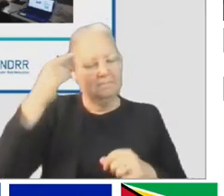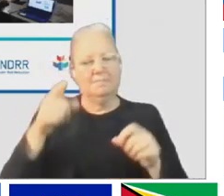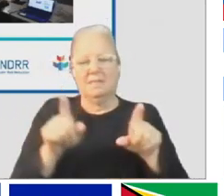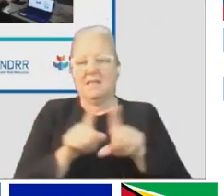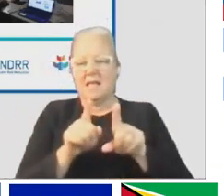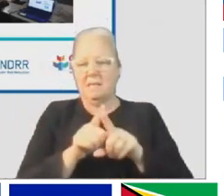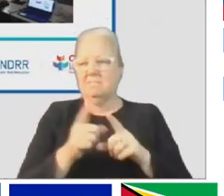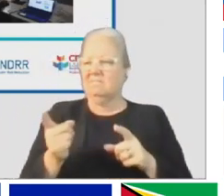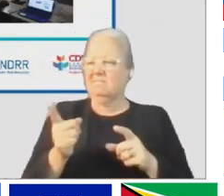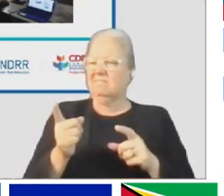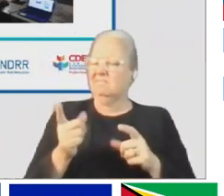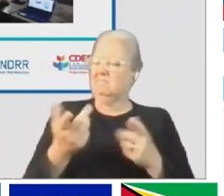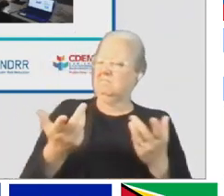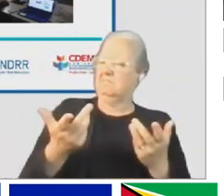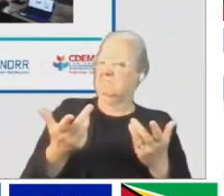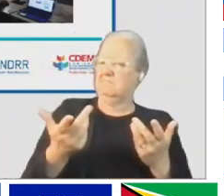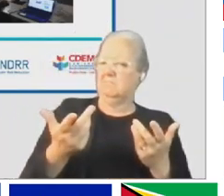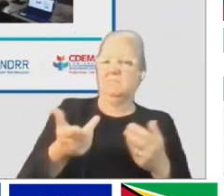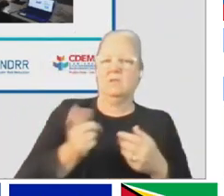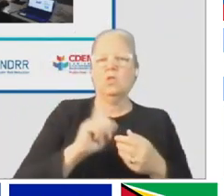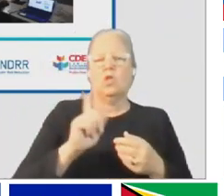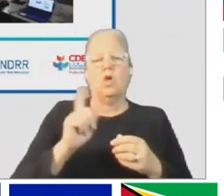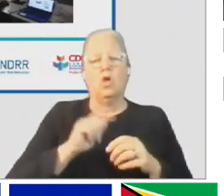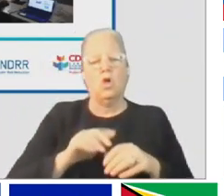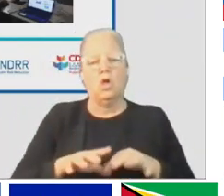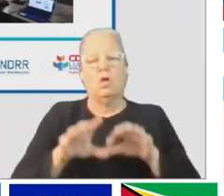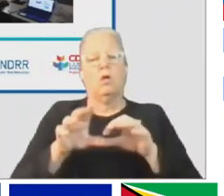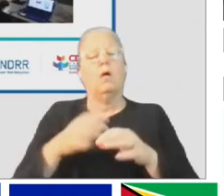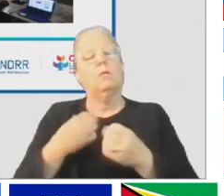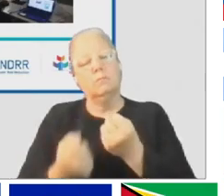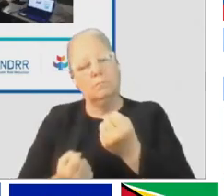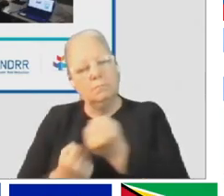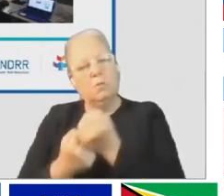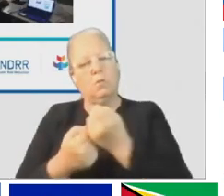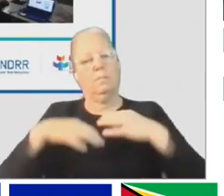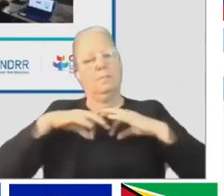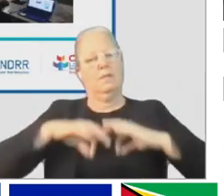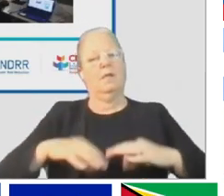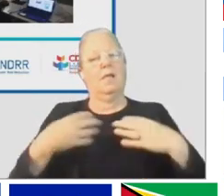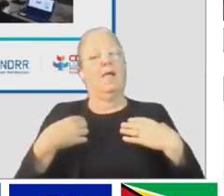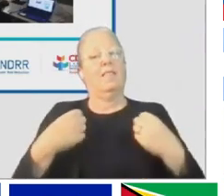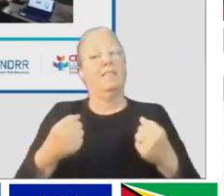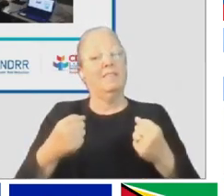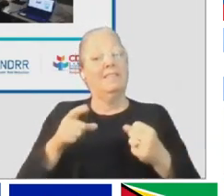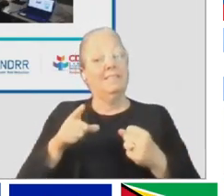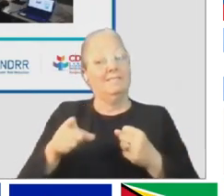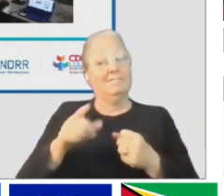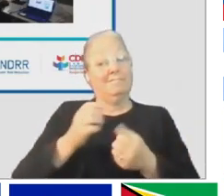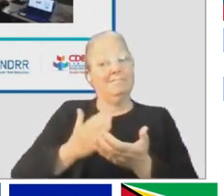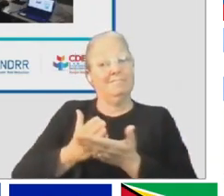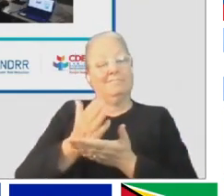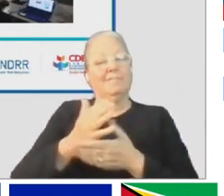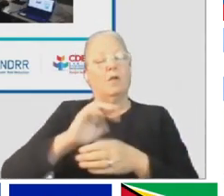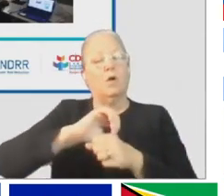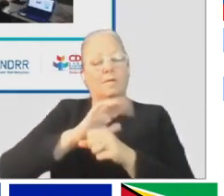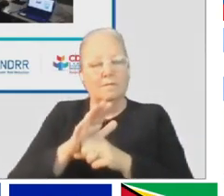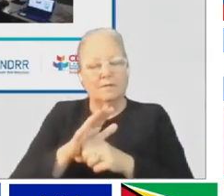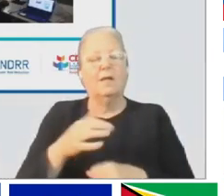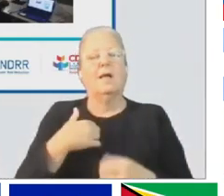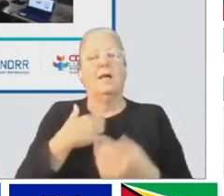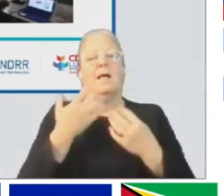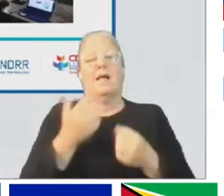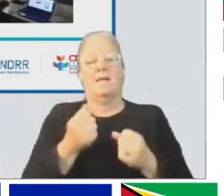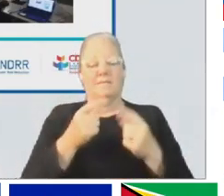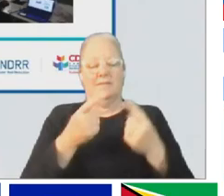Ministry of Health. We don't take over, we support the Ministry of Health and coordinate. We were a member of the task force that was established December into